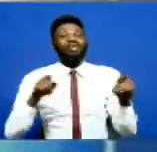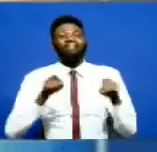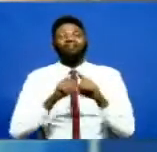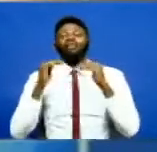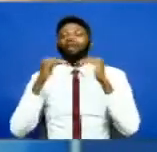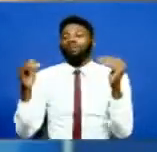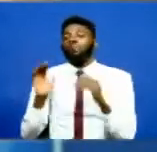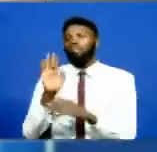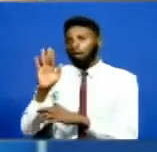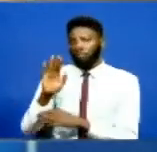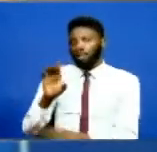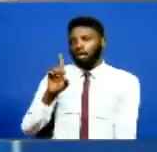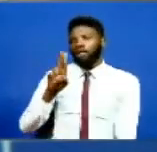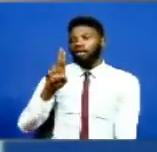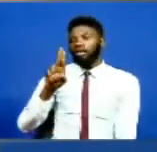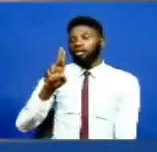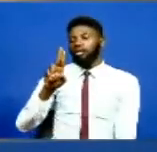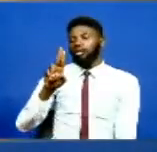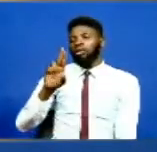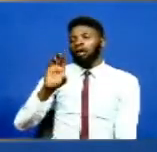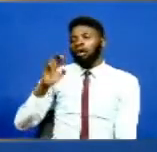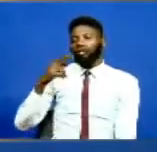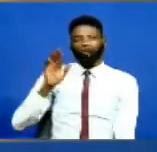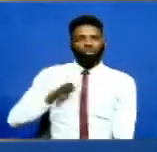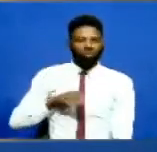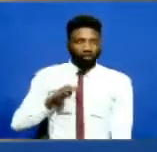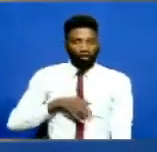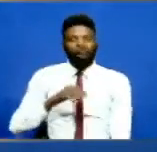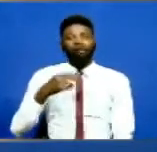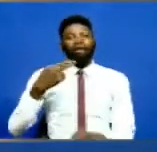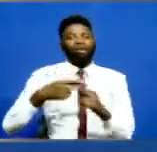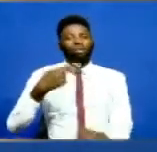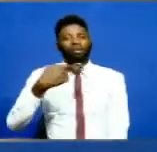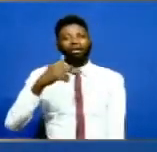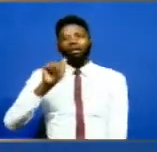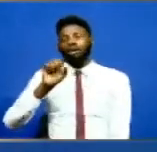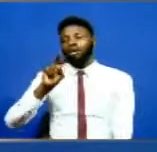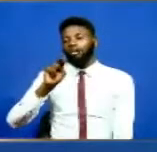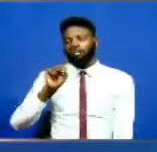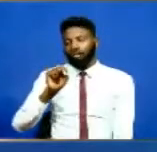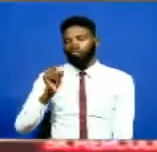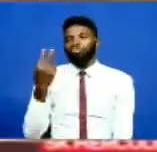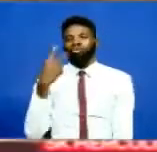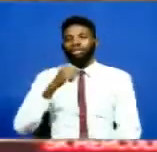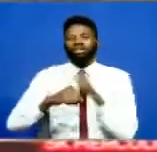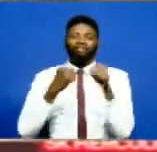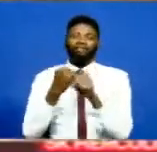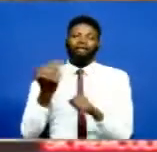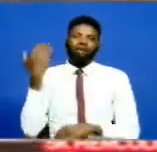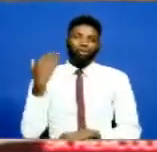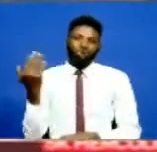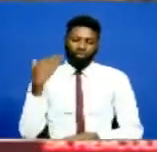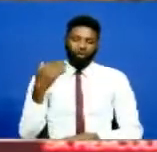set by Dutch woman Sifan Hassan at the same race, rather, 2 years ago.